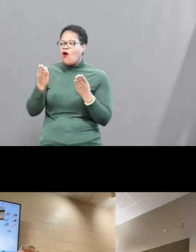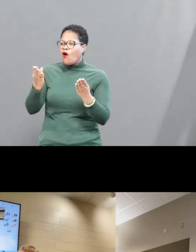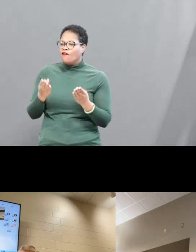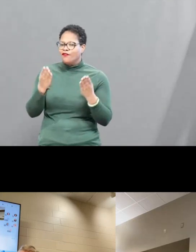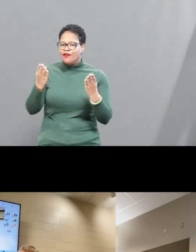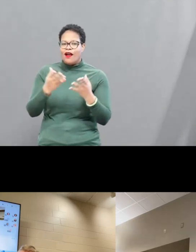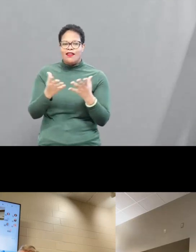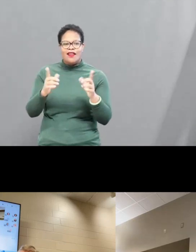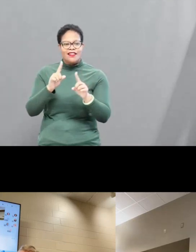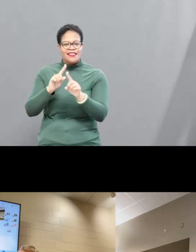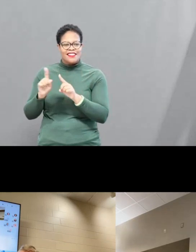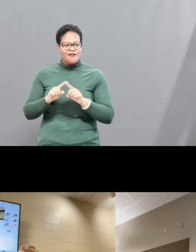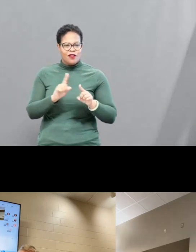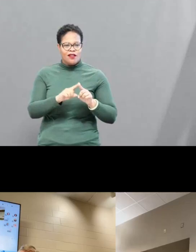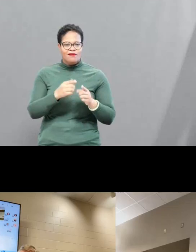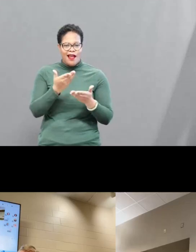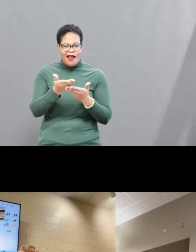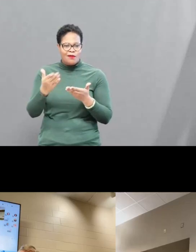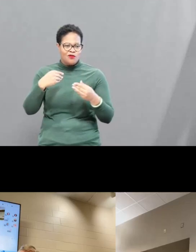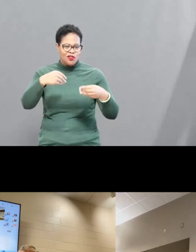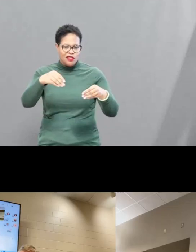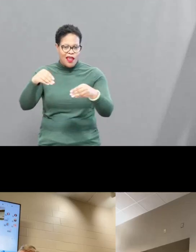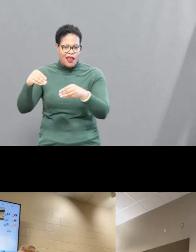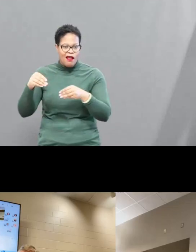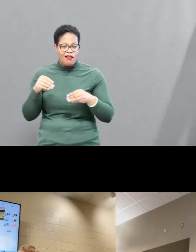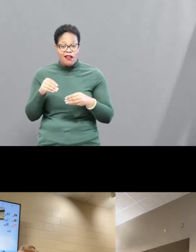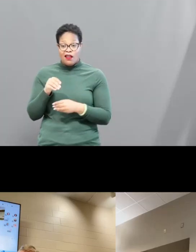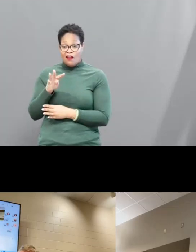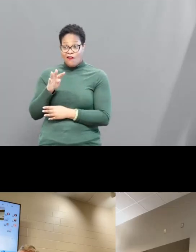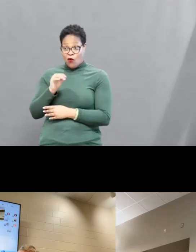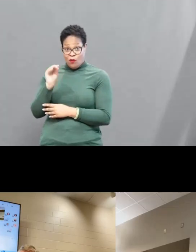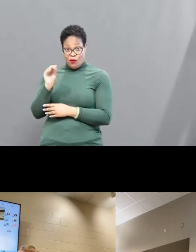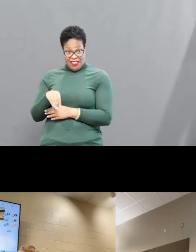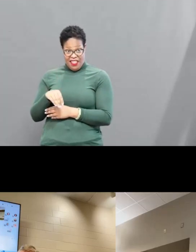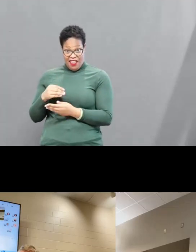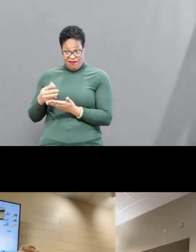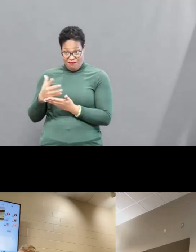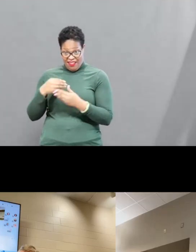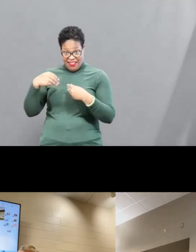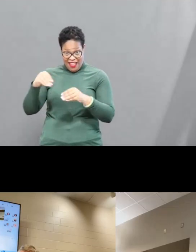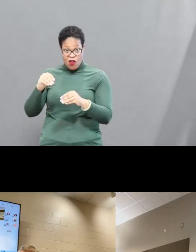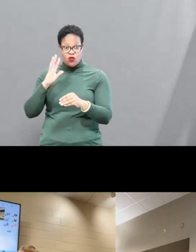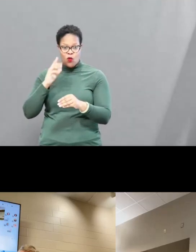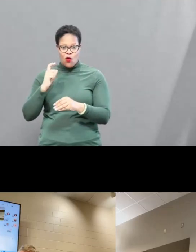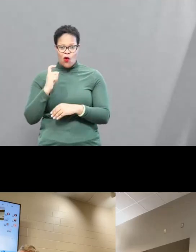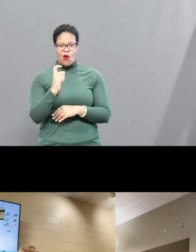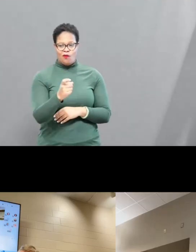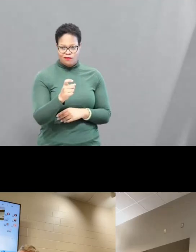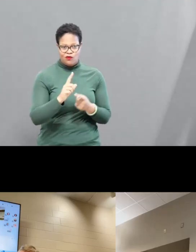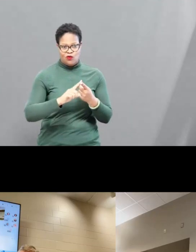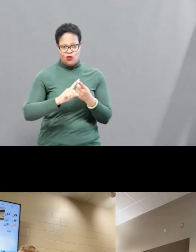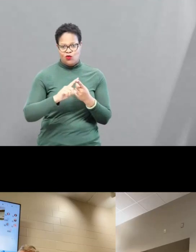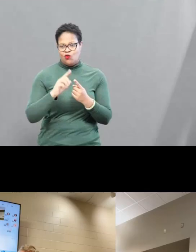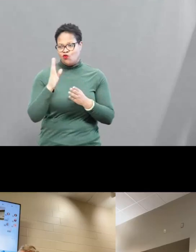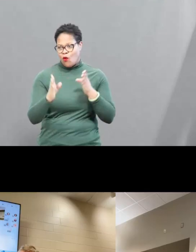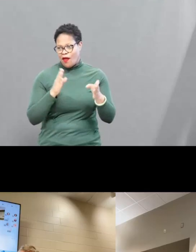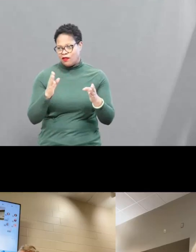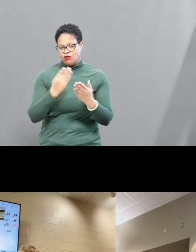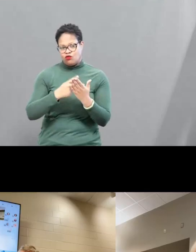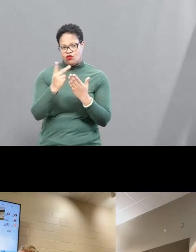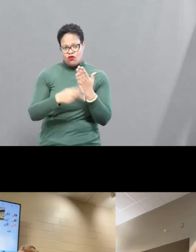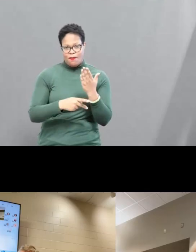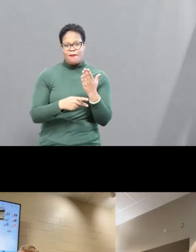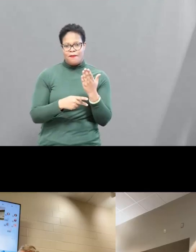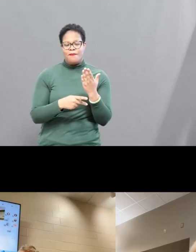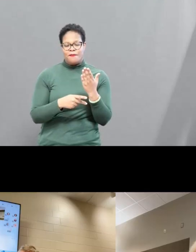different items for sale. And 40% of those proceeds will go back to the robotics program.